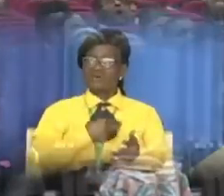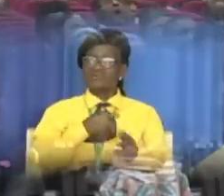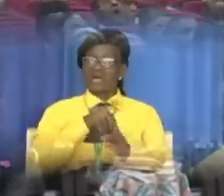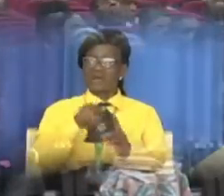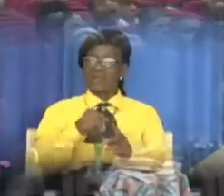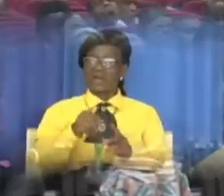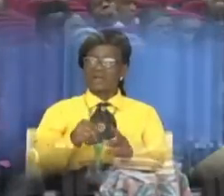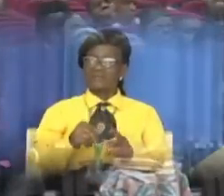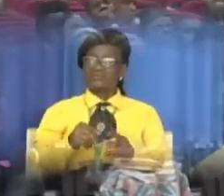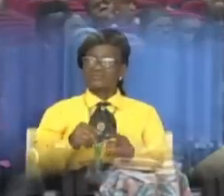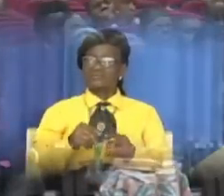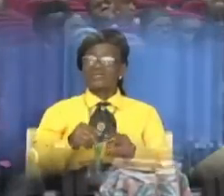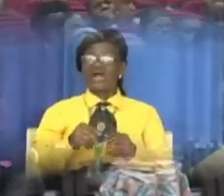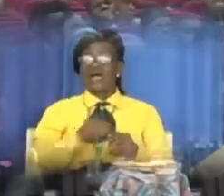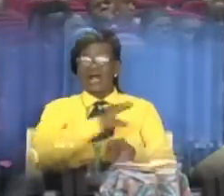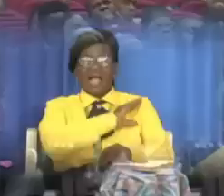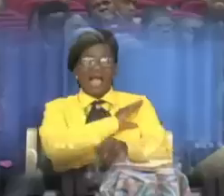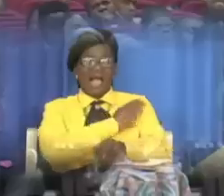arrest Elisha.